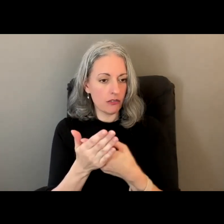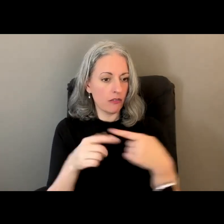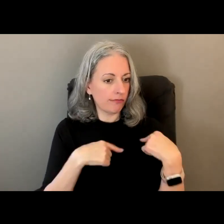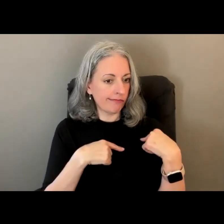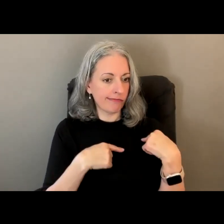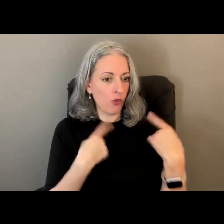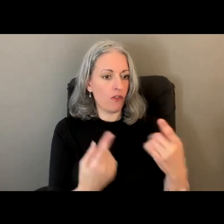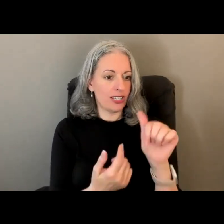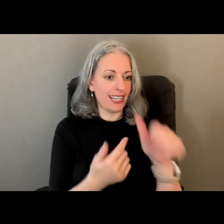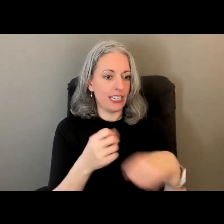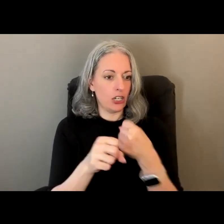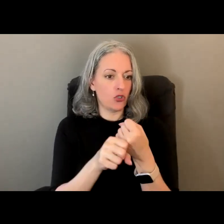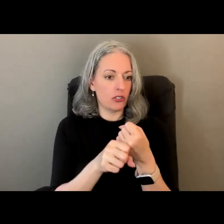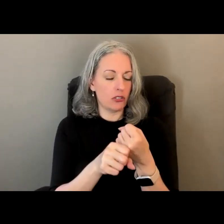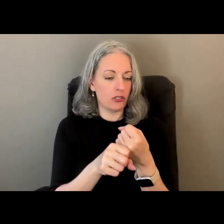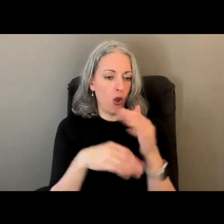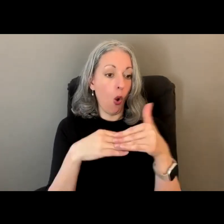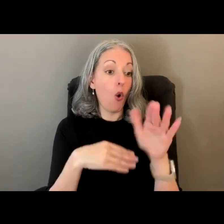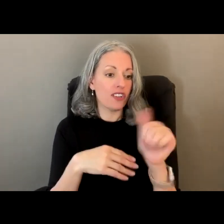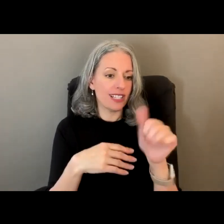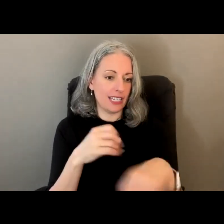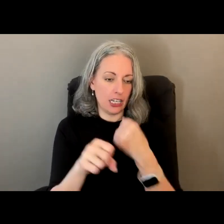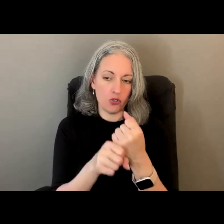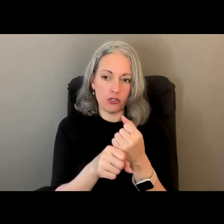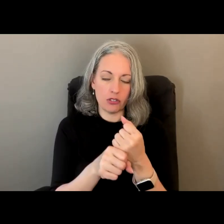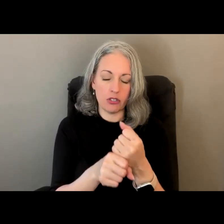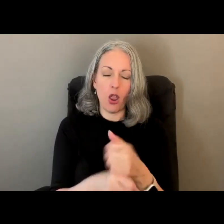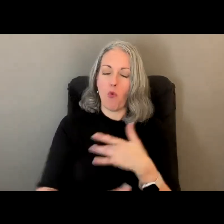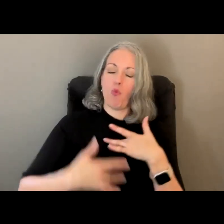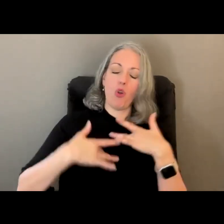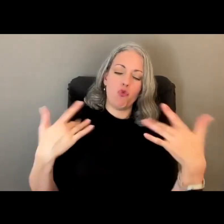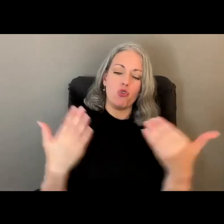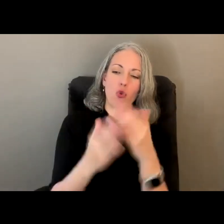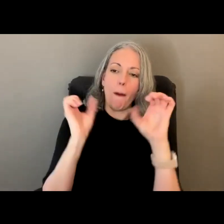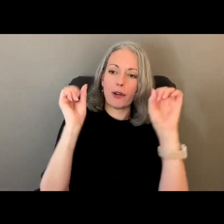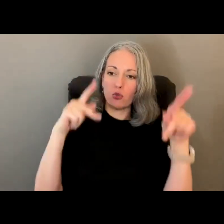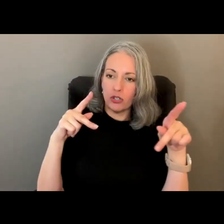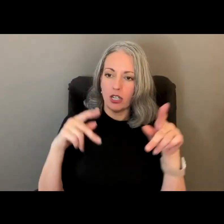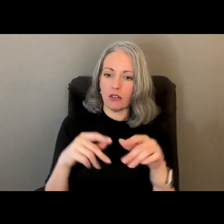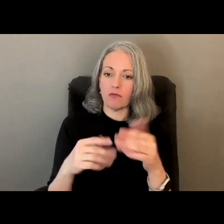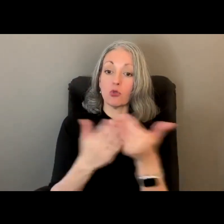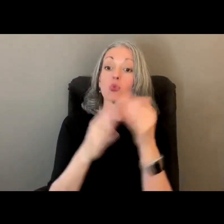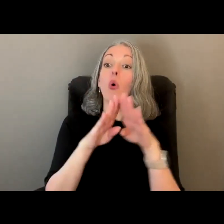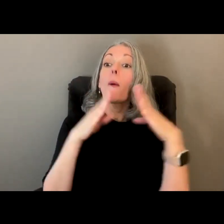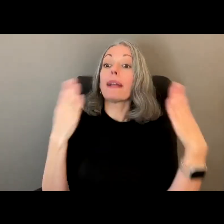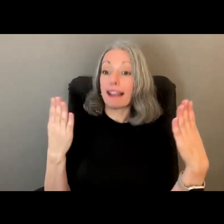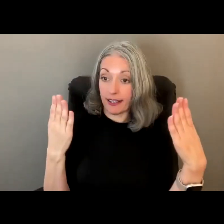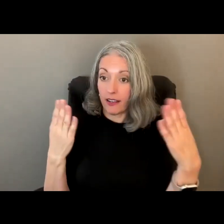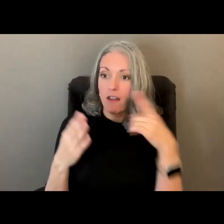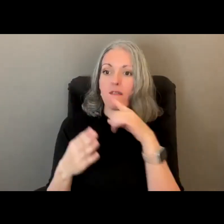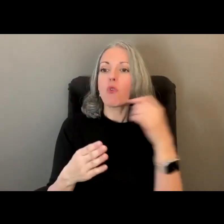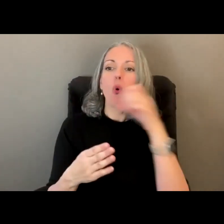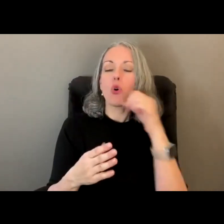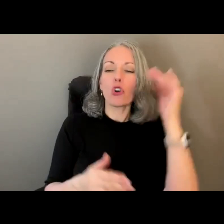a decade. And we're just thrilled that there is now a new opportunity and a new opening for older